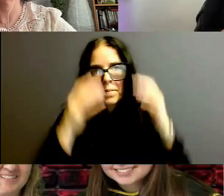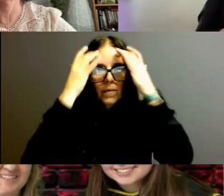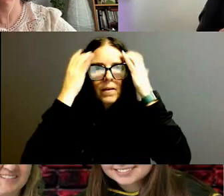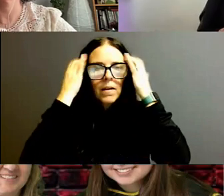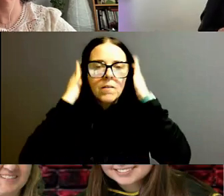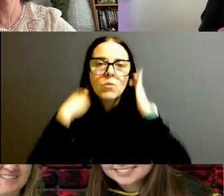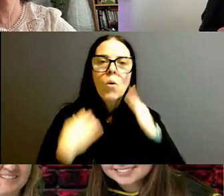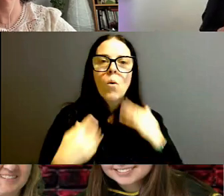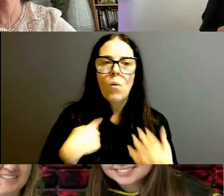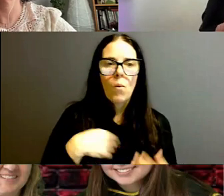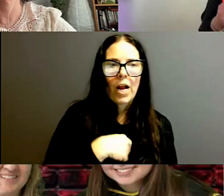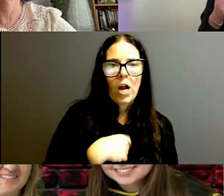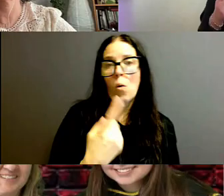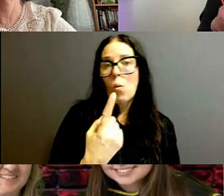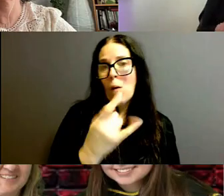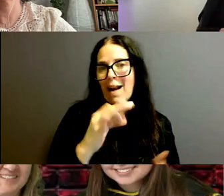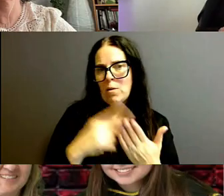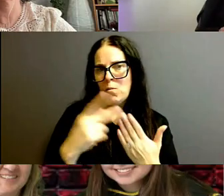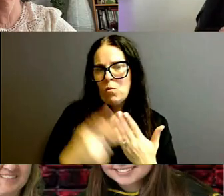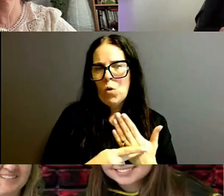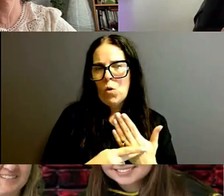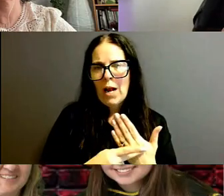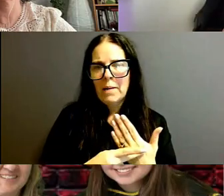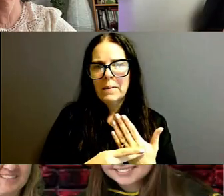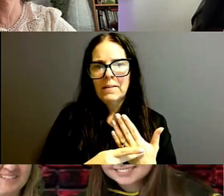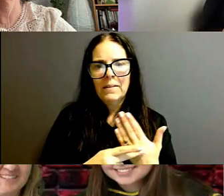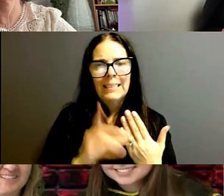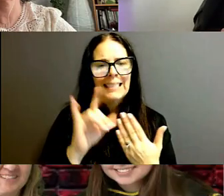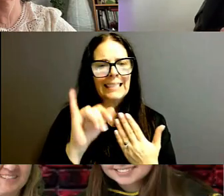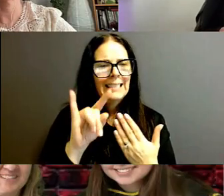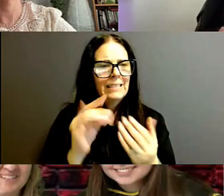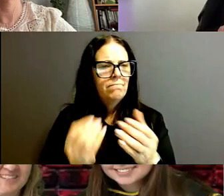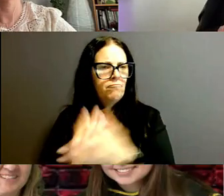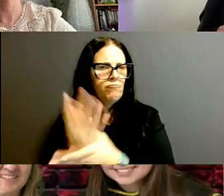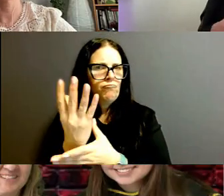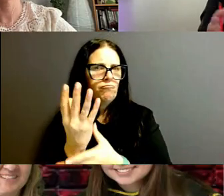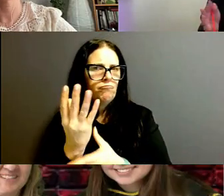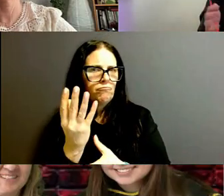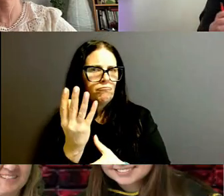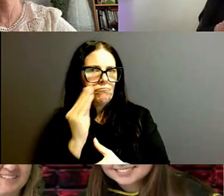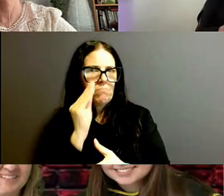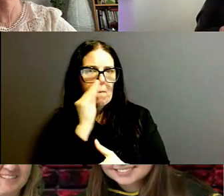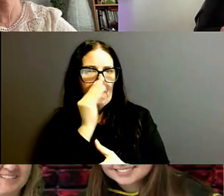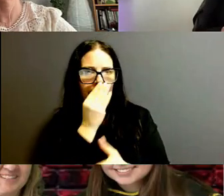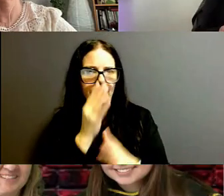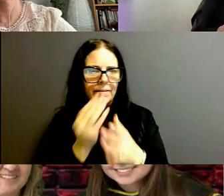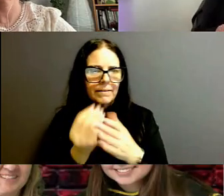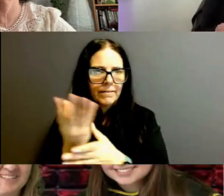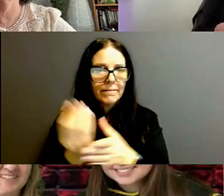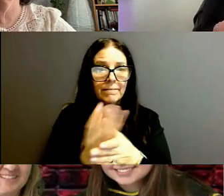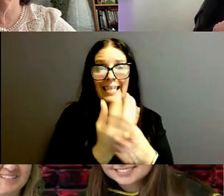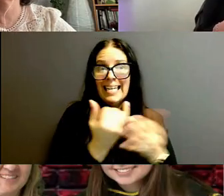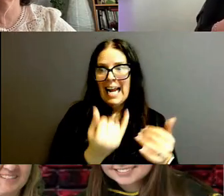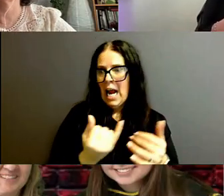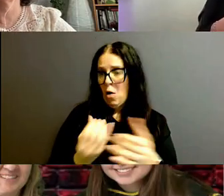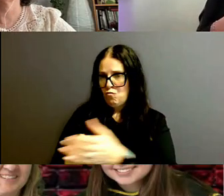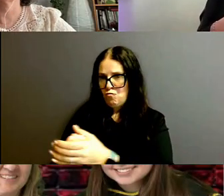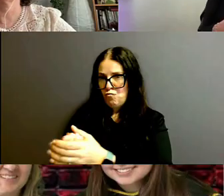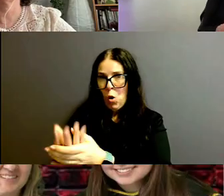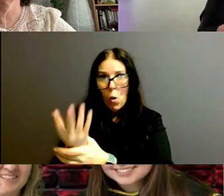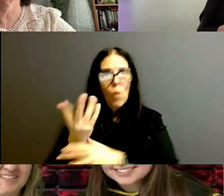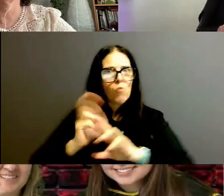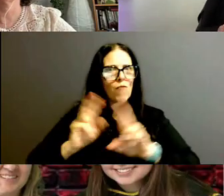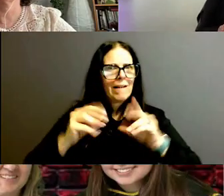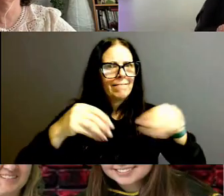one of the programs, they grew some plants and they're for sale this week. They're ready for sale. So, I'm